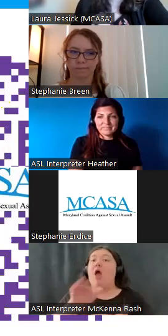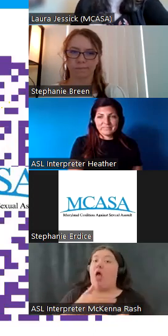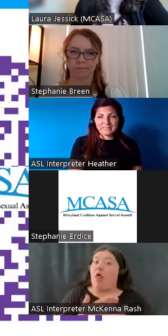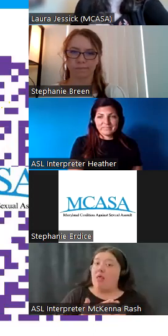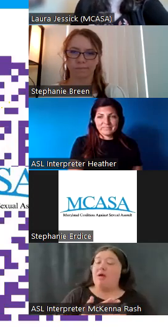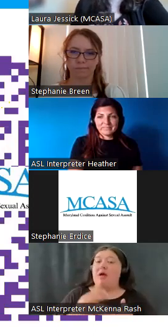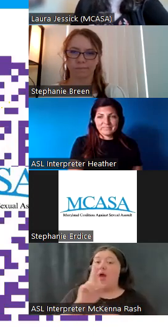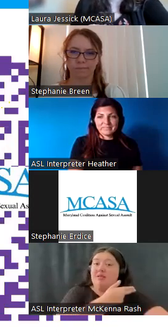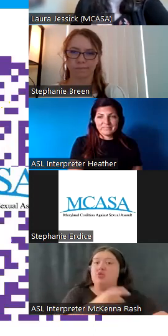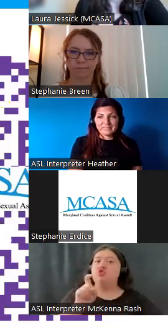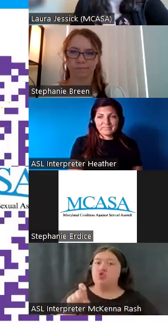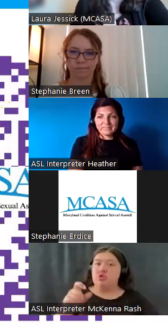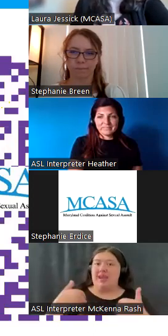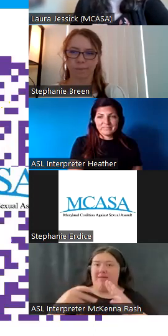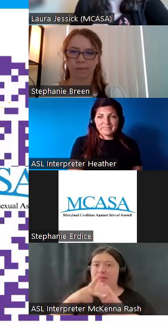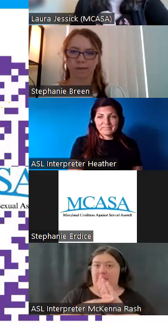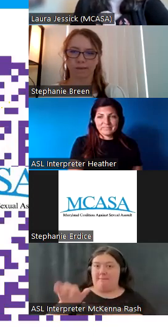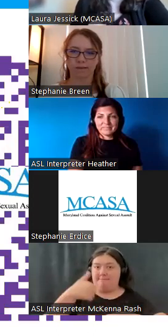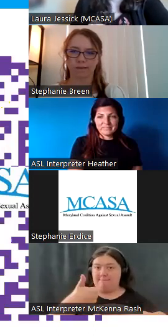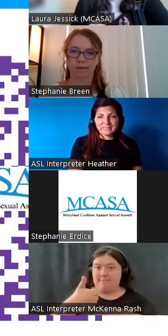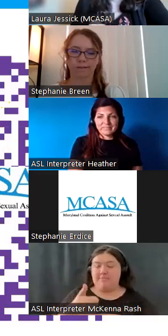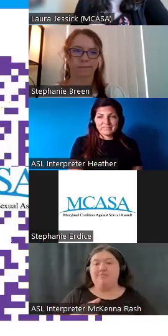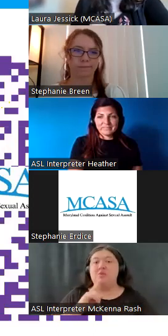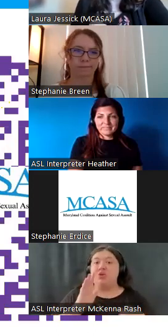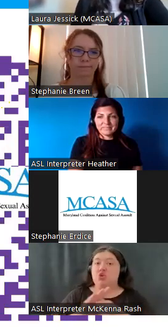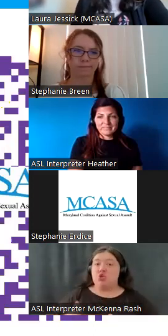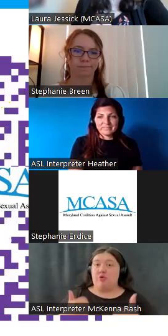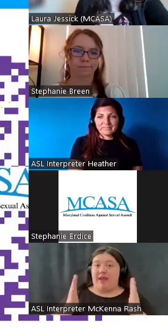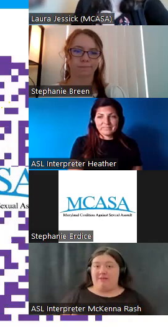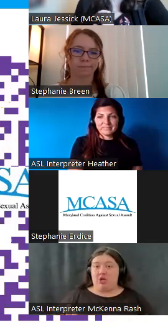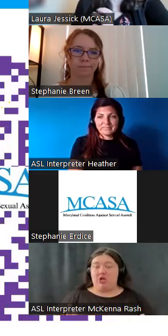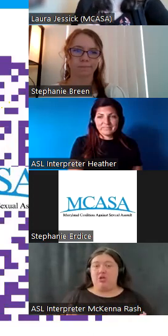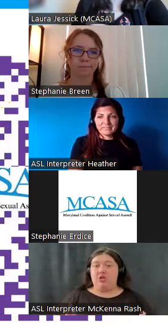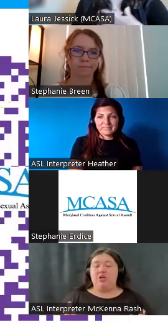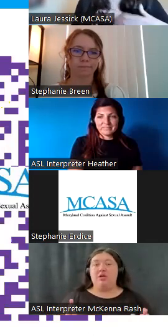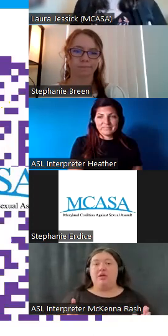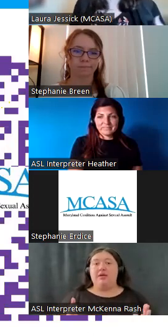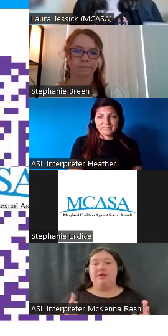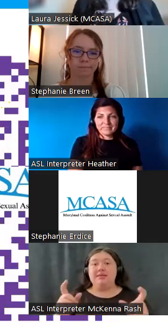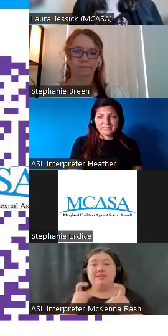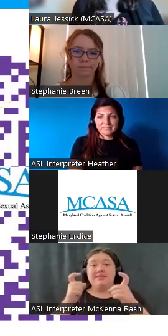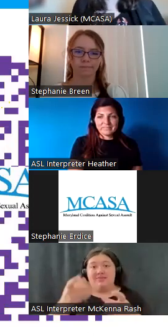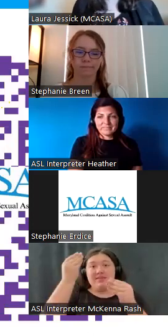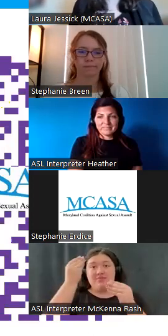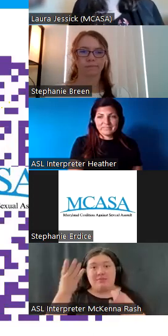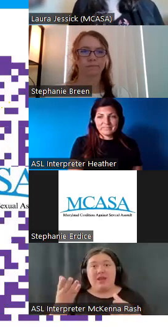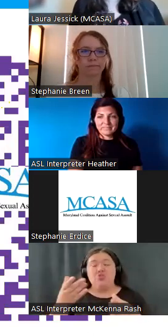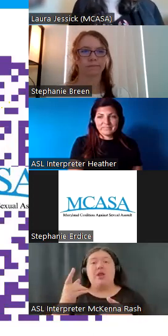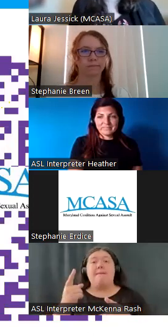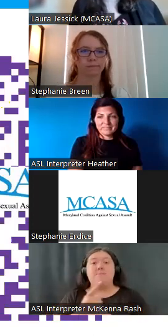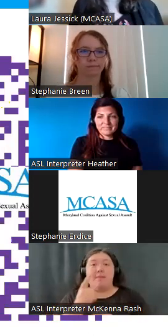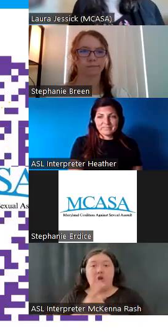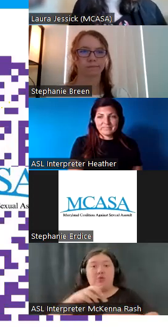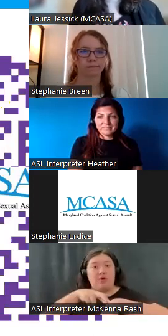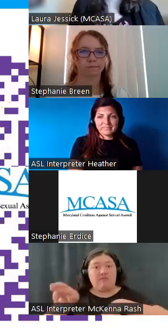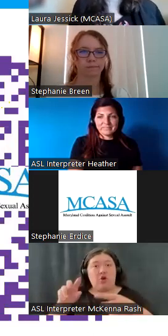a protocol in place to ensure that the survivor is given the information and properly referred to